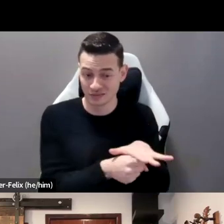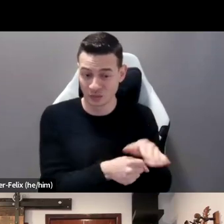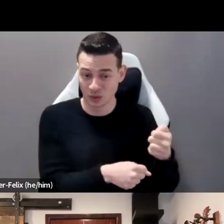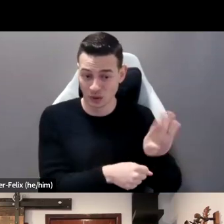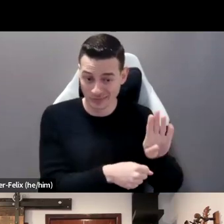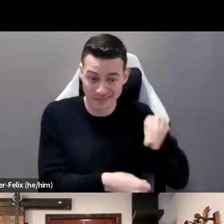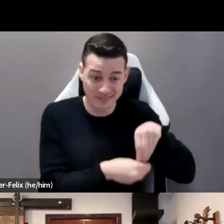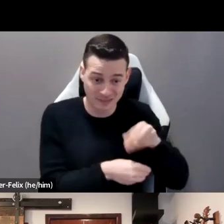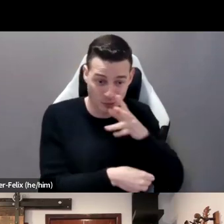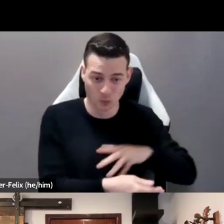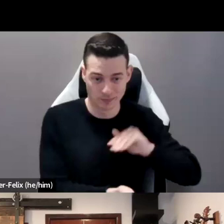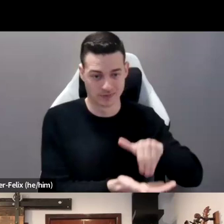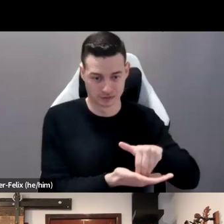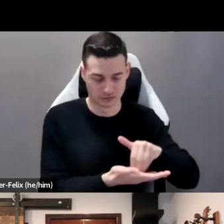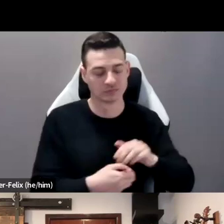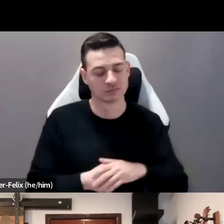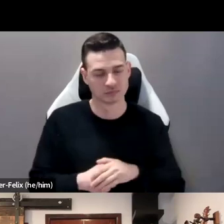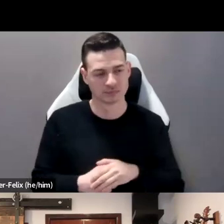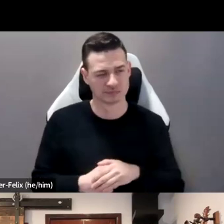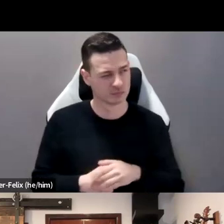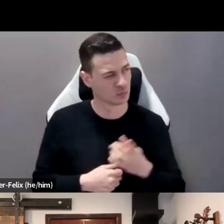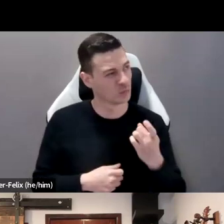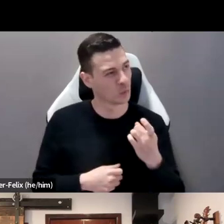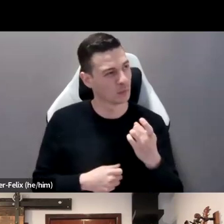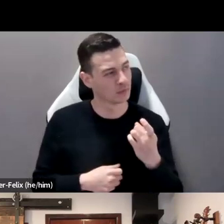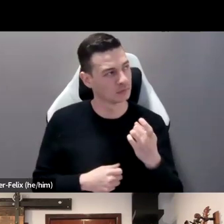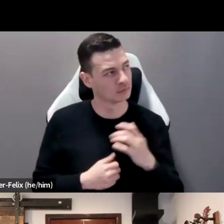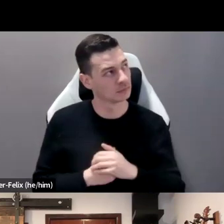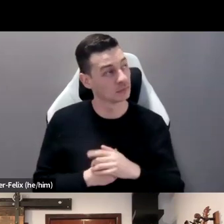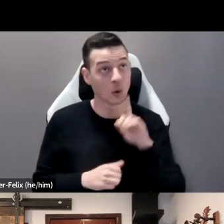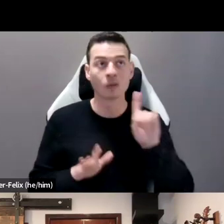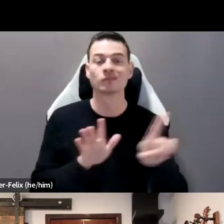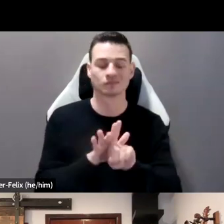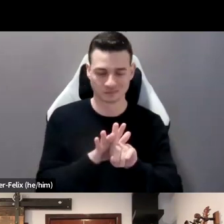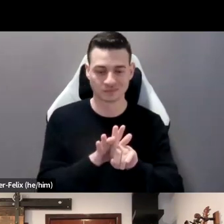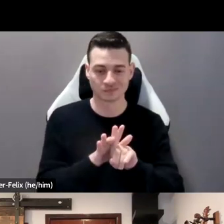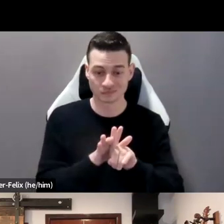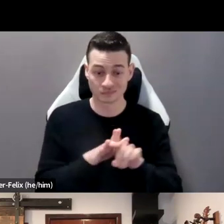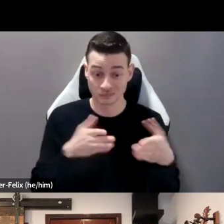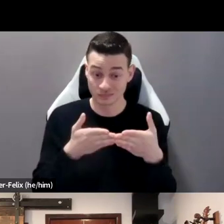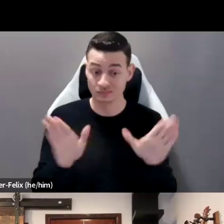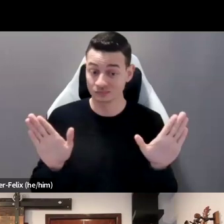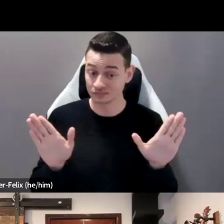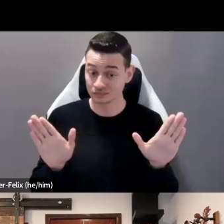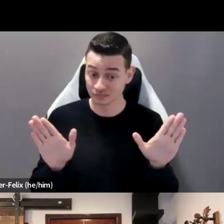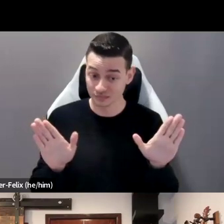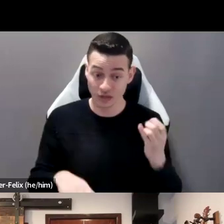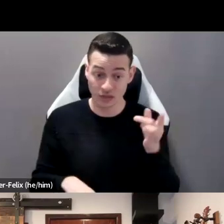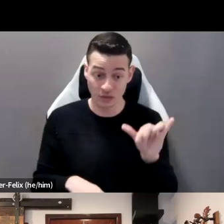Center. There was one more thing. Oh, and a lot of members of the CUNY-wide LGBTQI Council